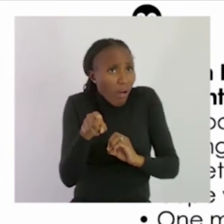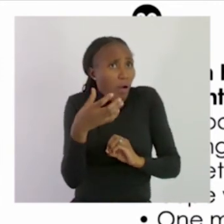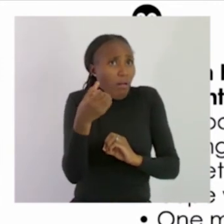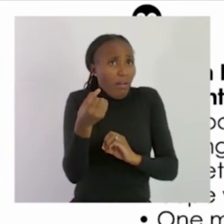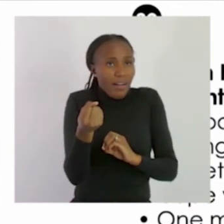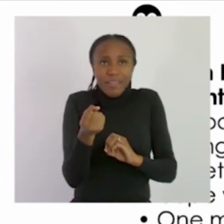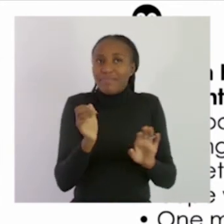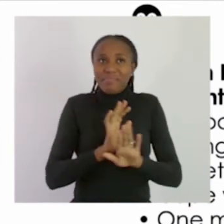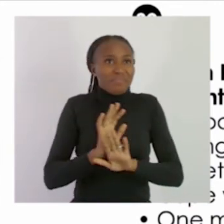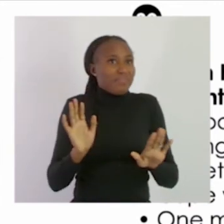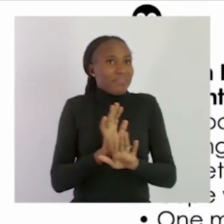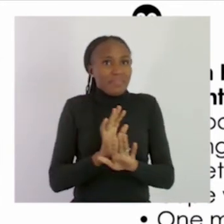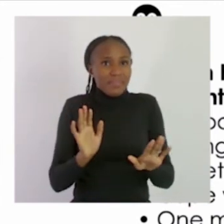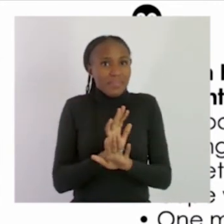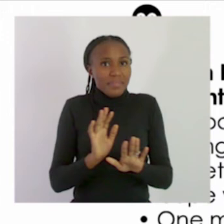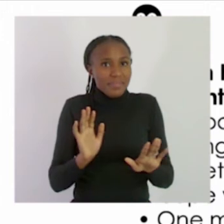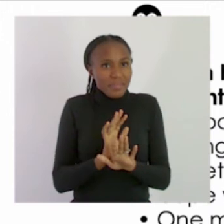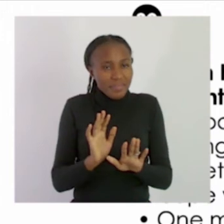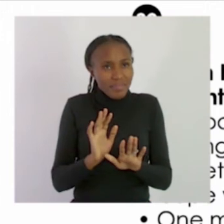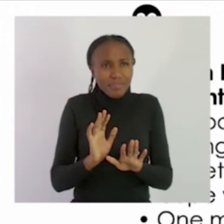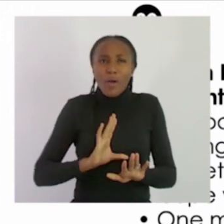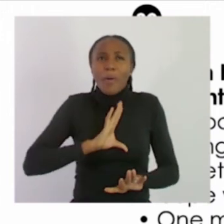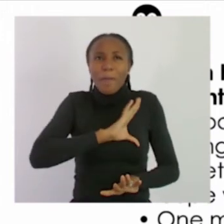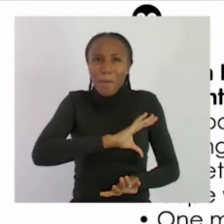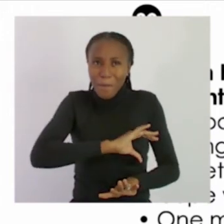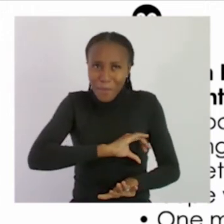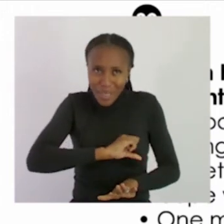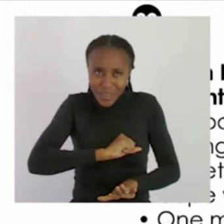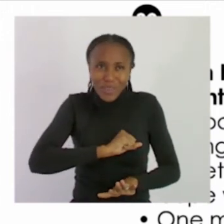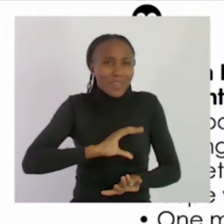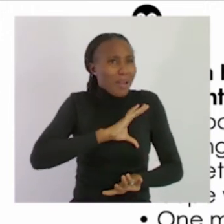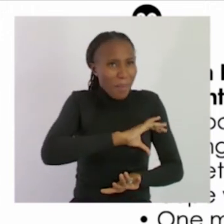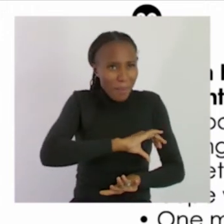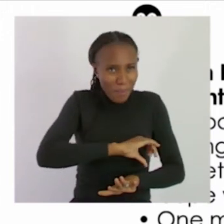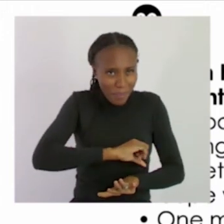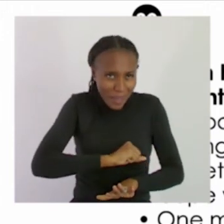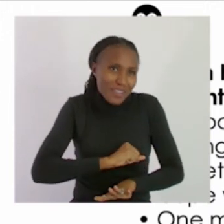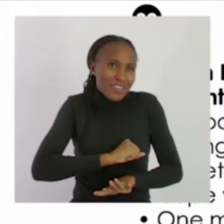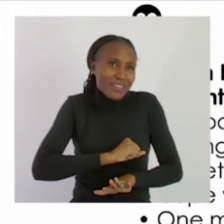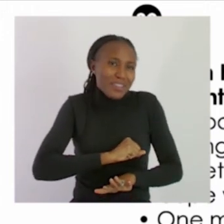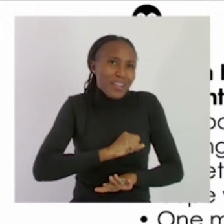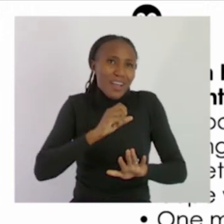that's not the case. Just hold on until your time comes. You are talking about the pace.